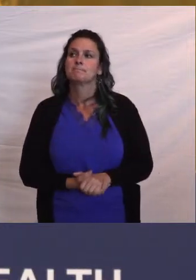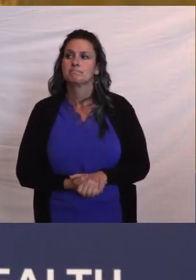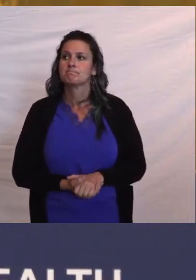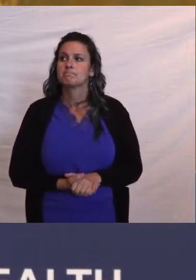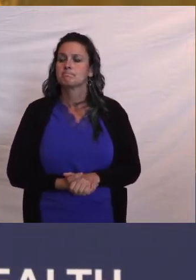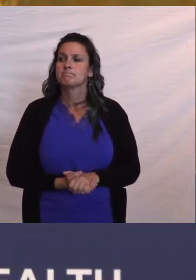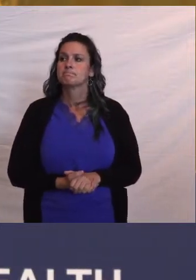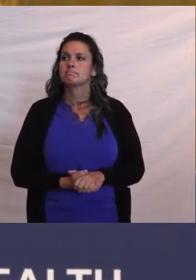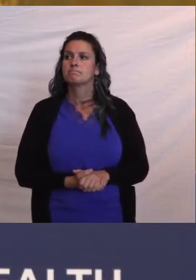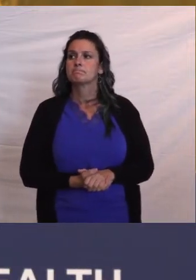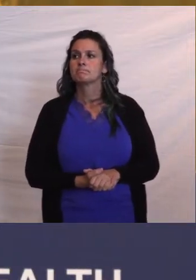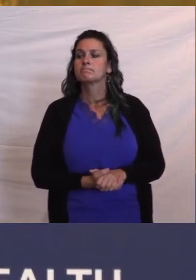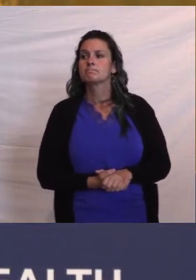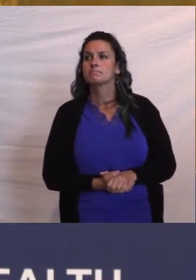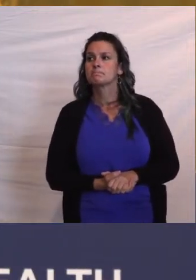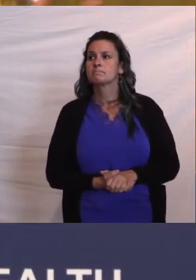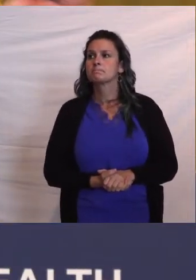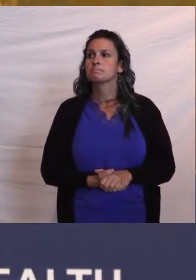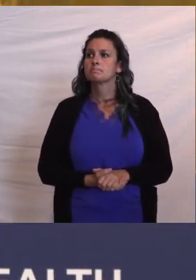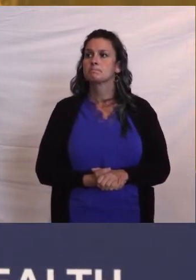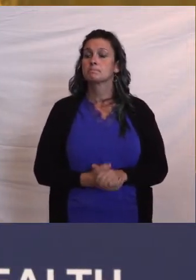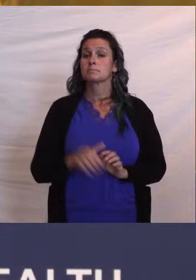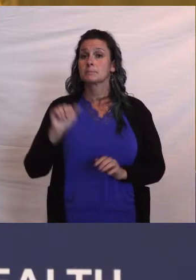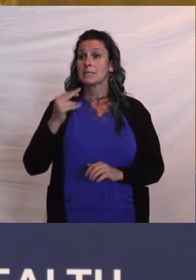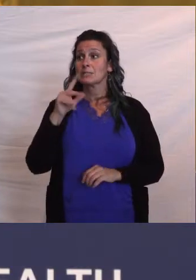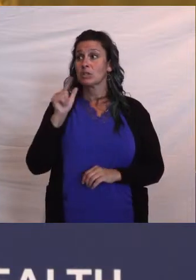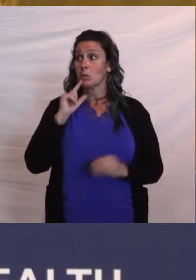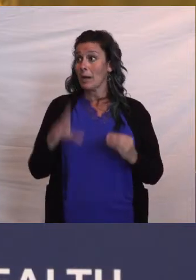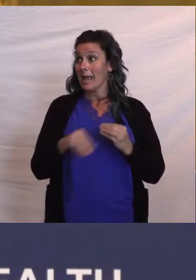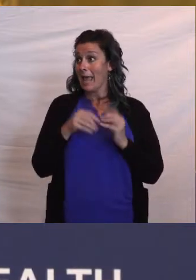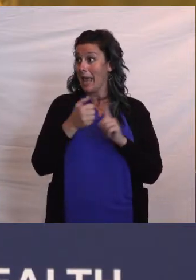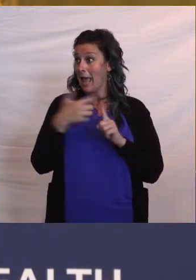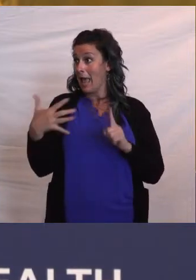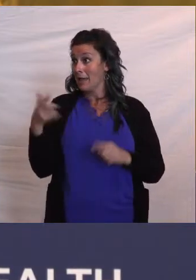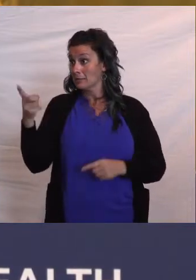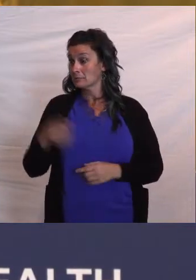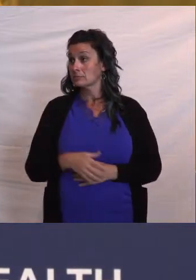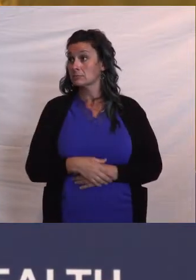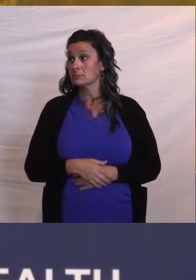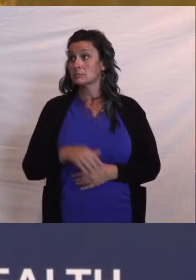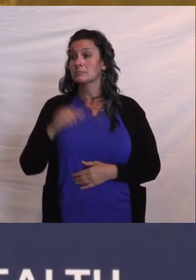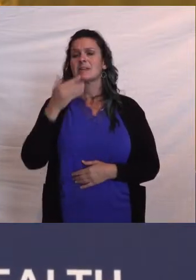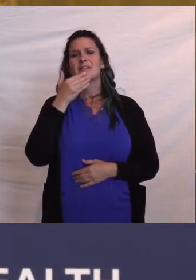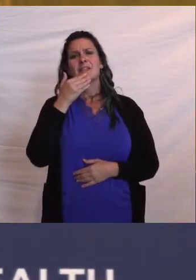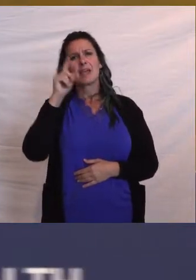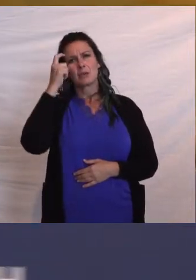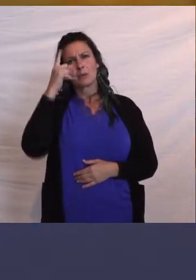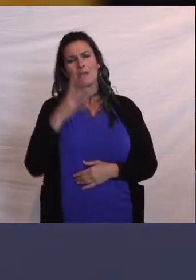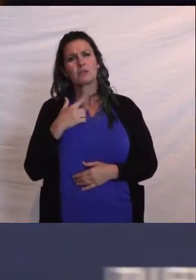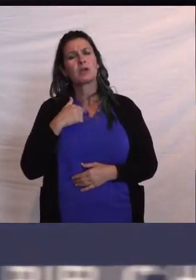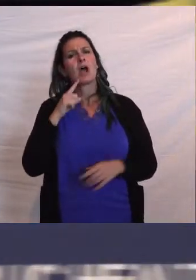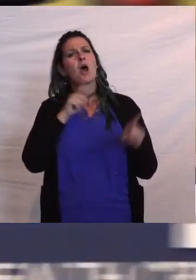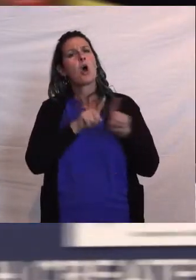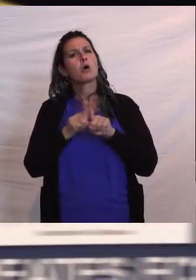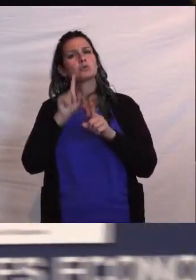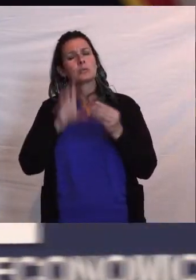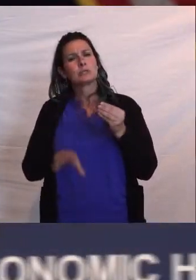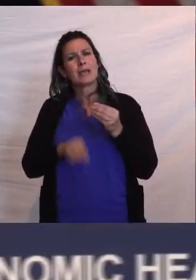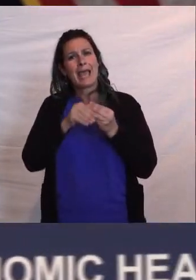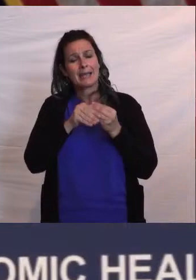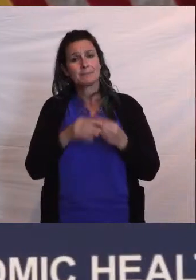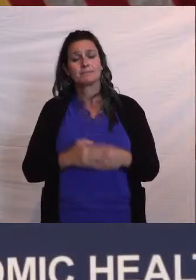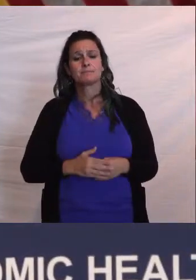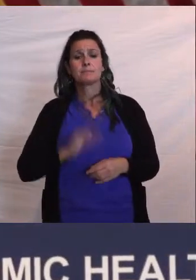those inequities as much and as fast as we can. Angelica, anything you want to add, please? Thank you, Governor. I'd like to also add